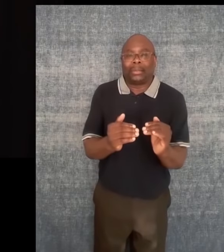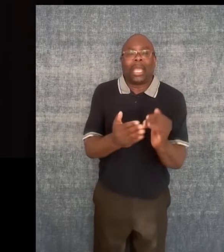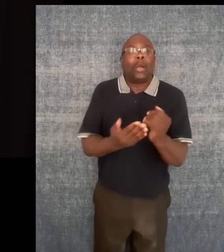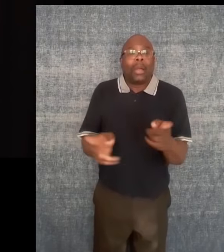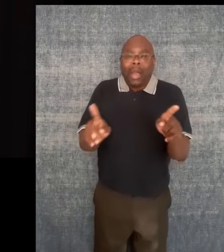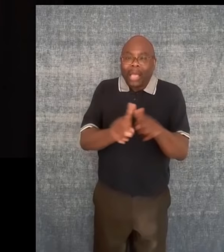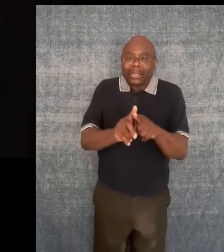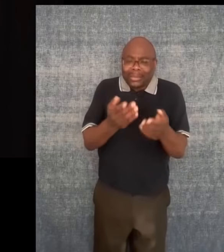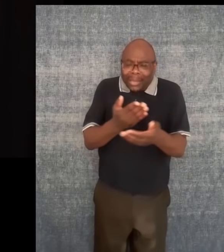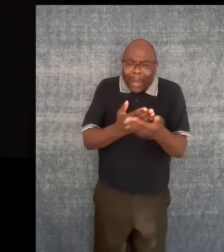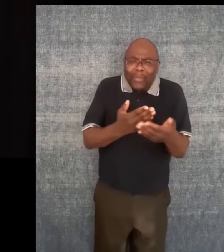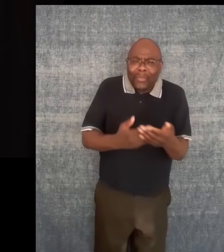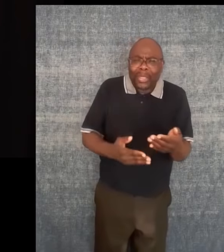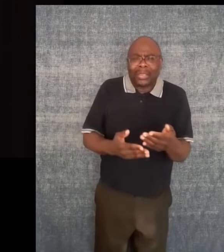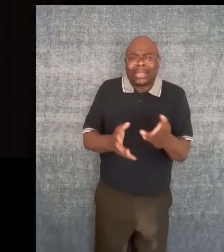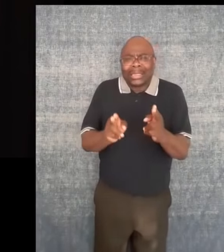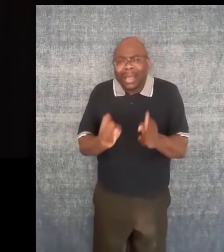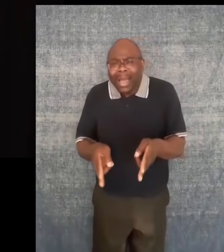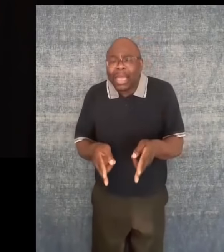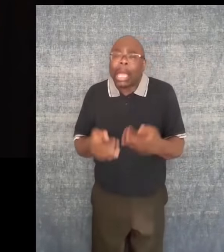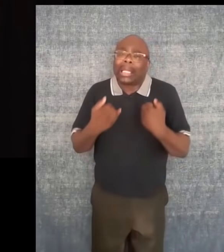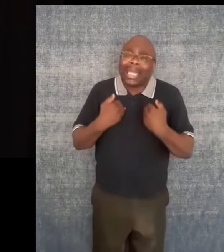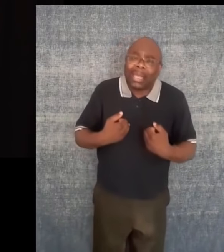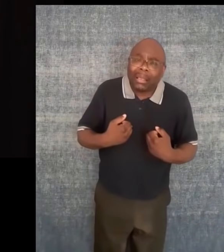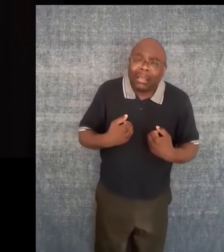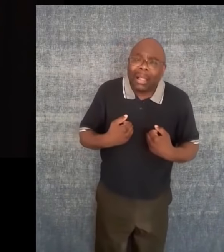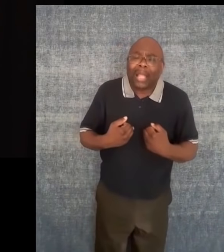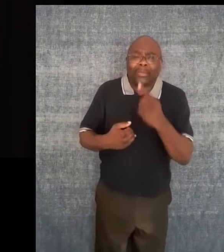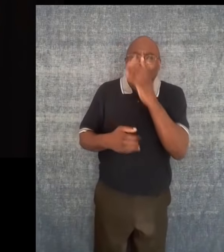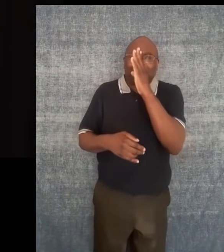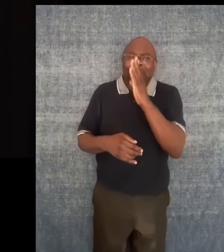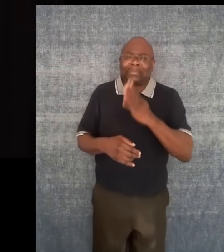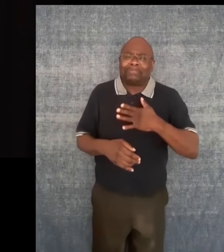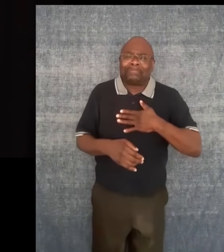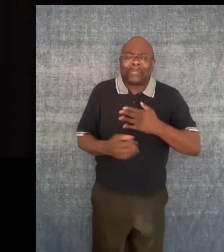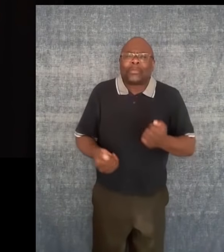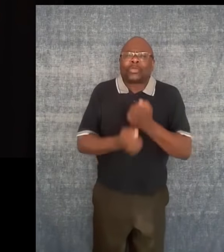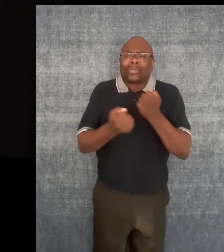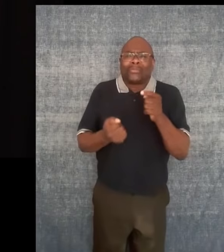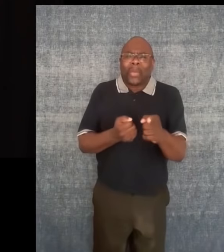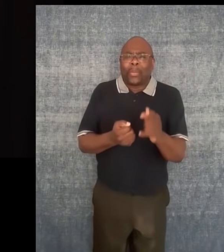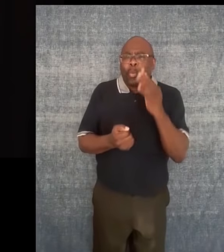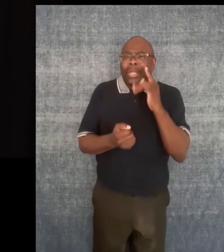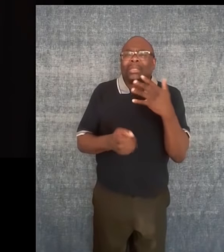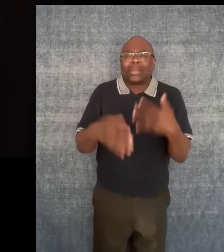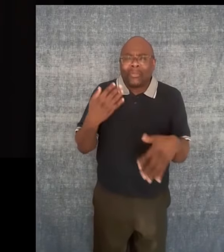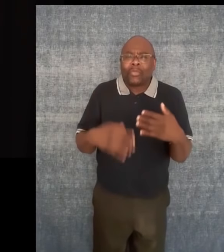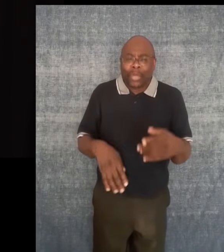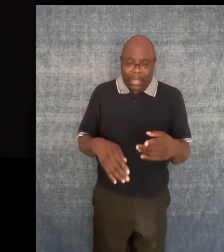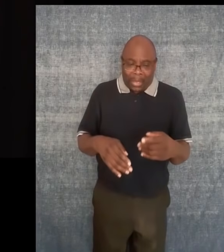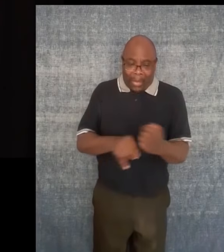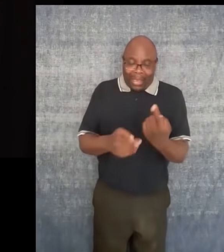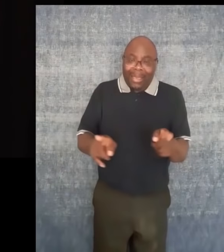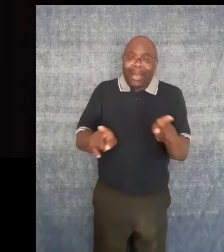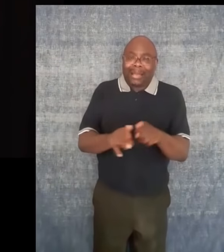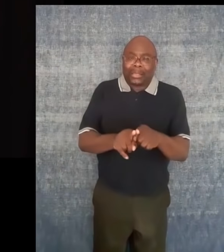Help us to comfort the dying and the ill and the grieving, and strengthen them in their suffering, and cause us